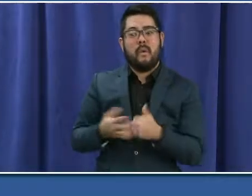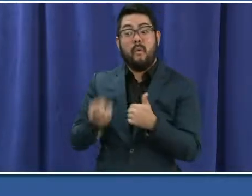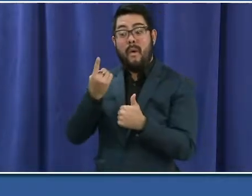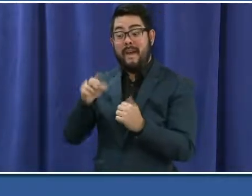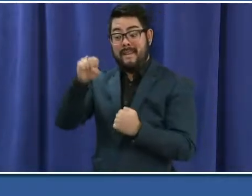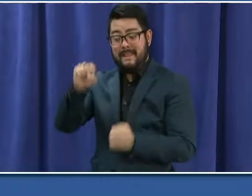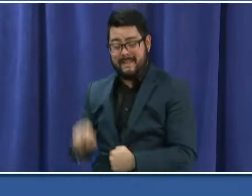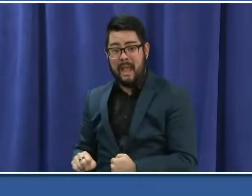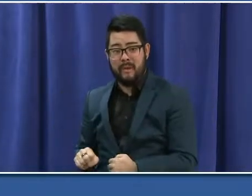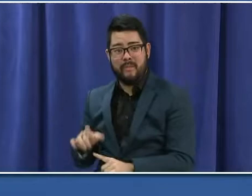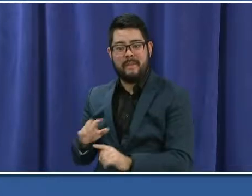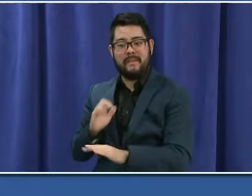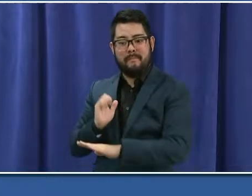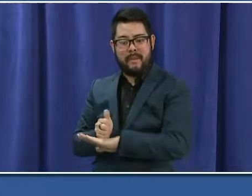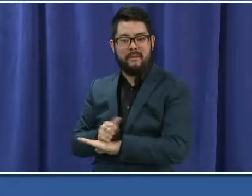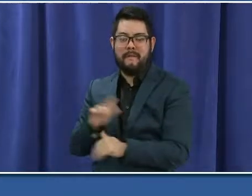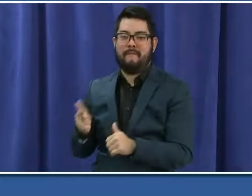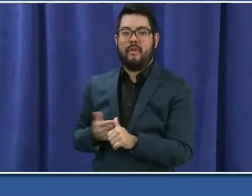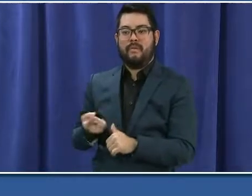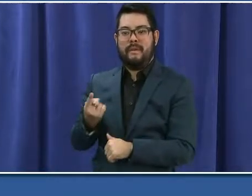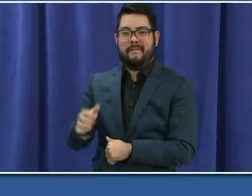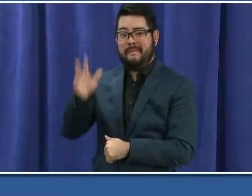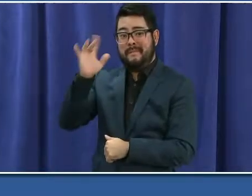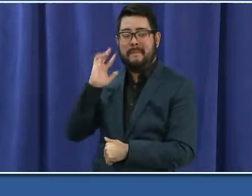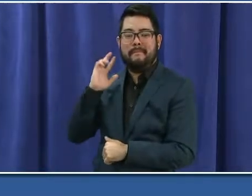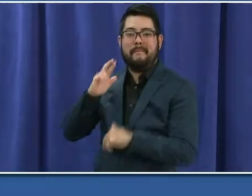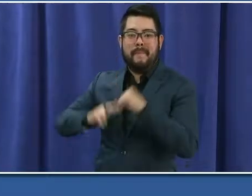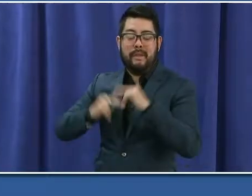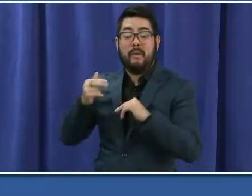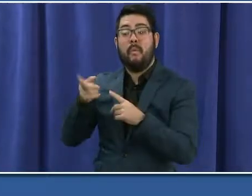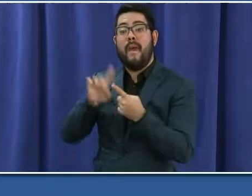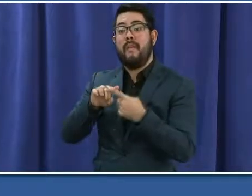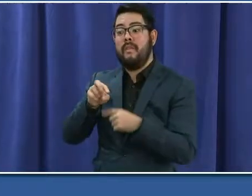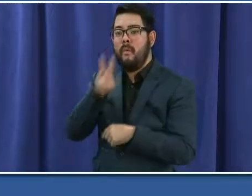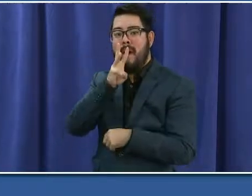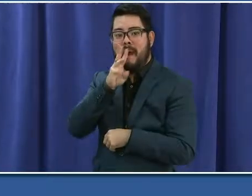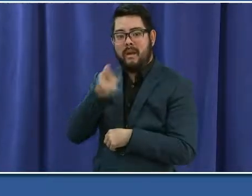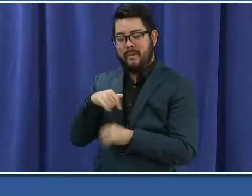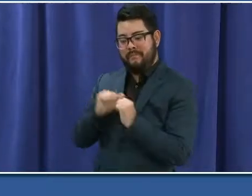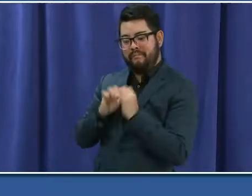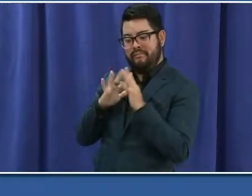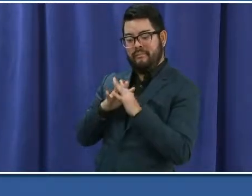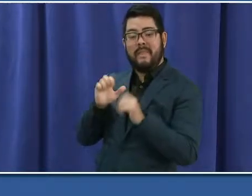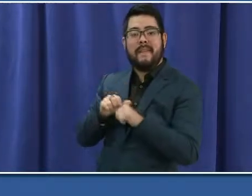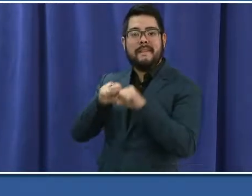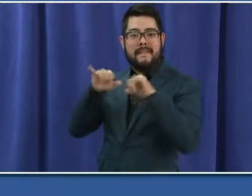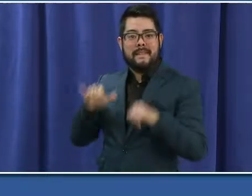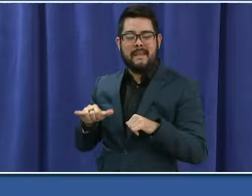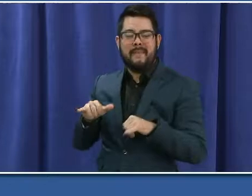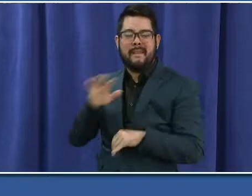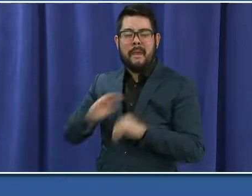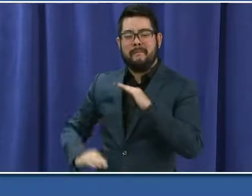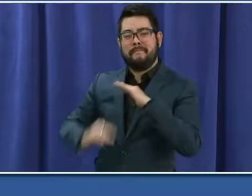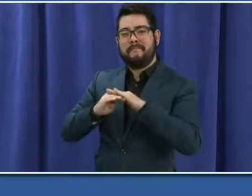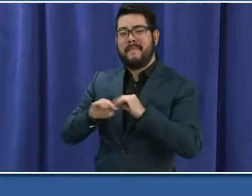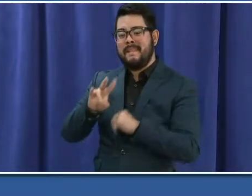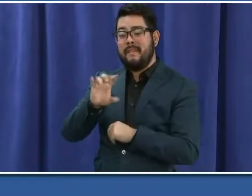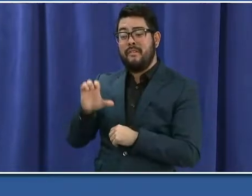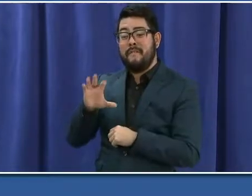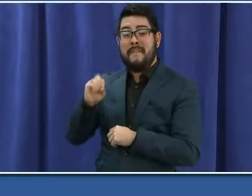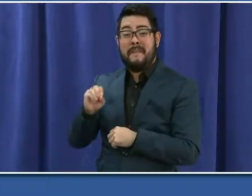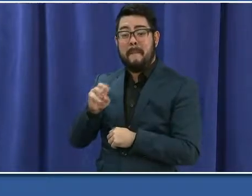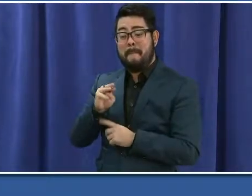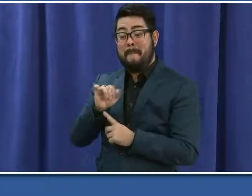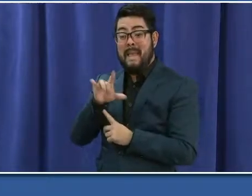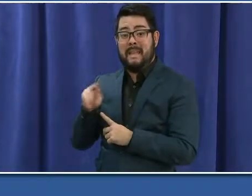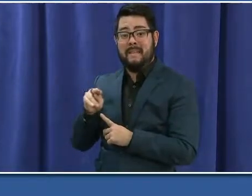built for the city of Chicago when the water system was built, and its capacity is about 750 million gallons,